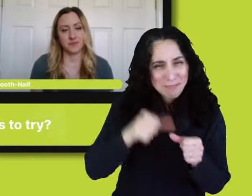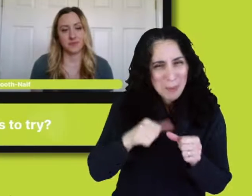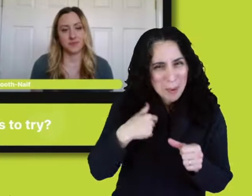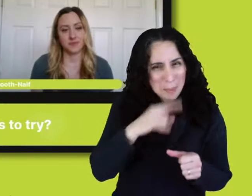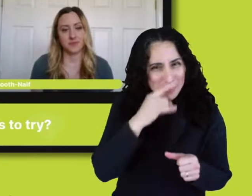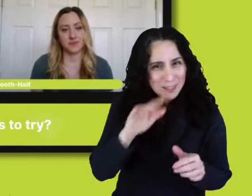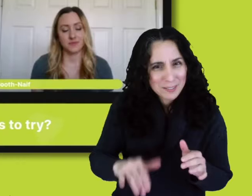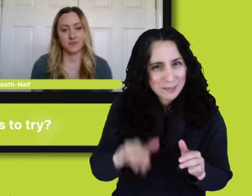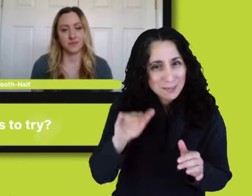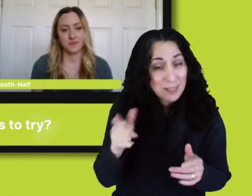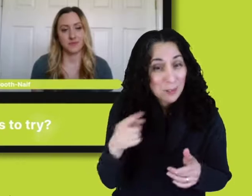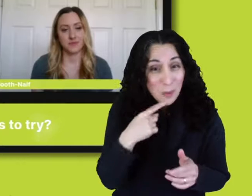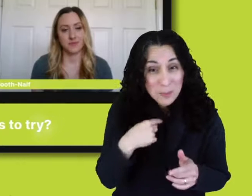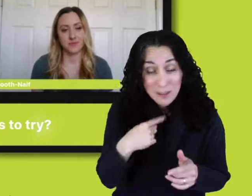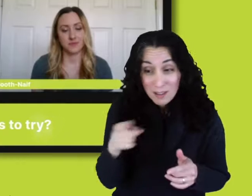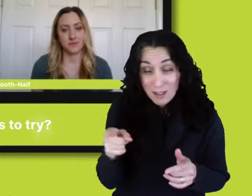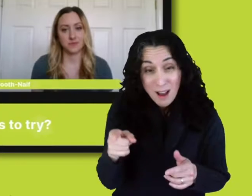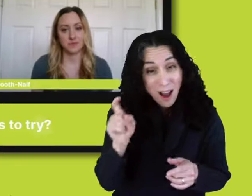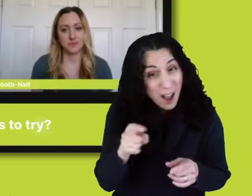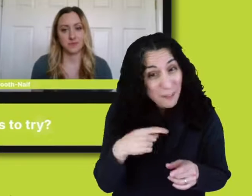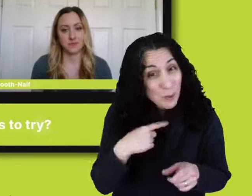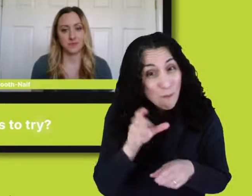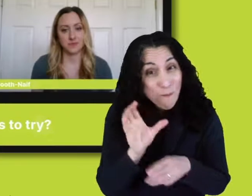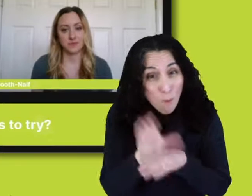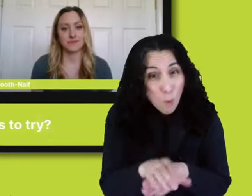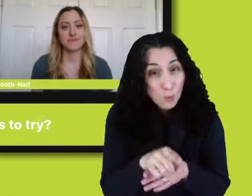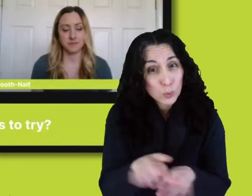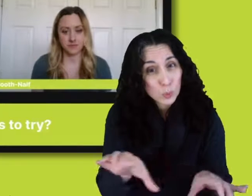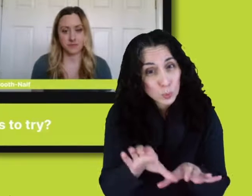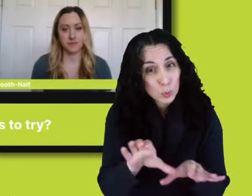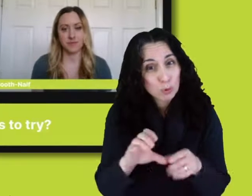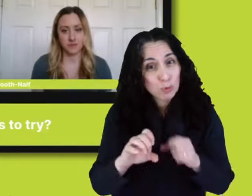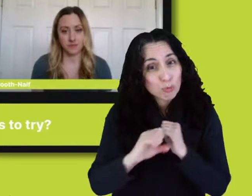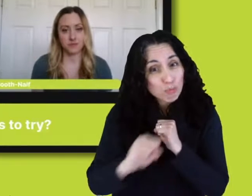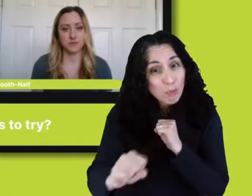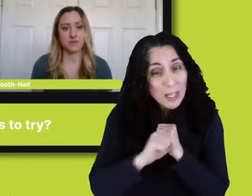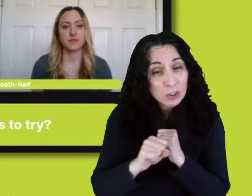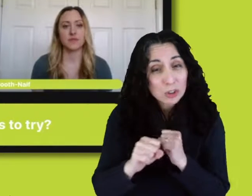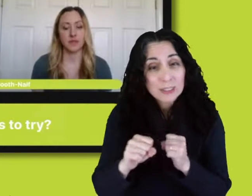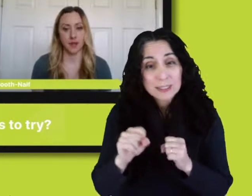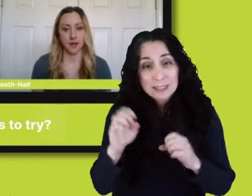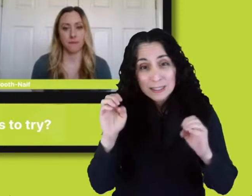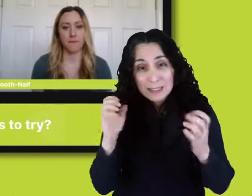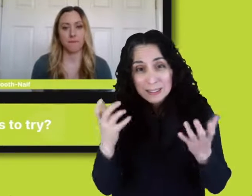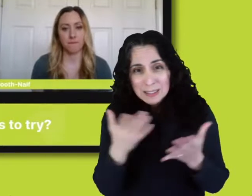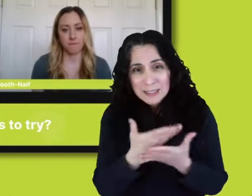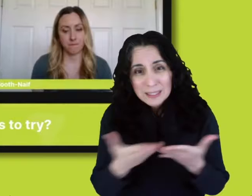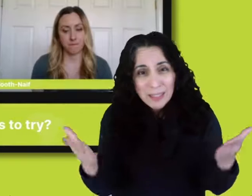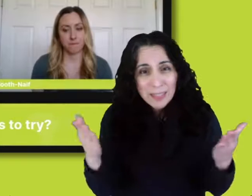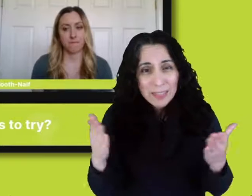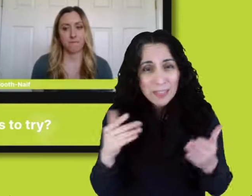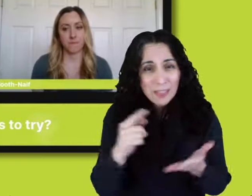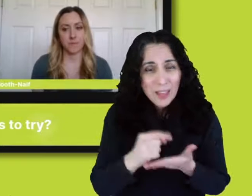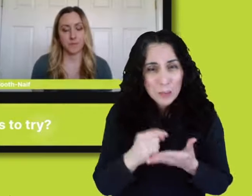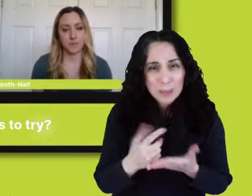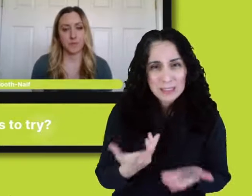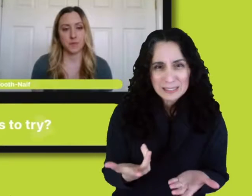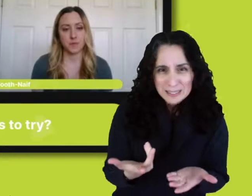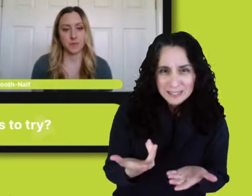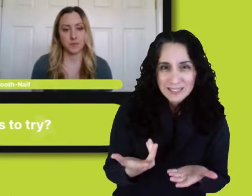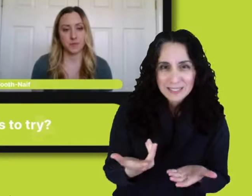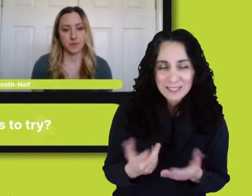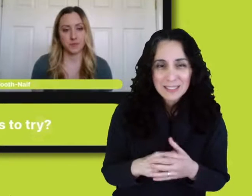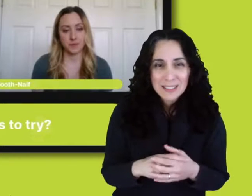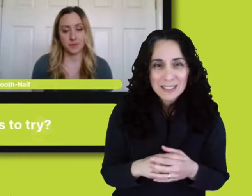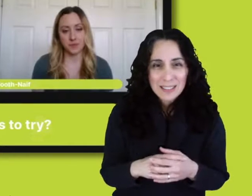point, I have to kind of force you to do it, like do stretches and things like that. Like, how do you, it